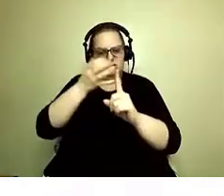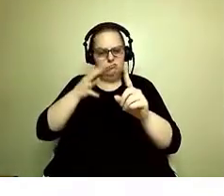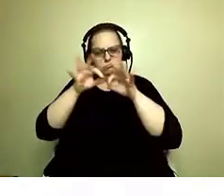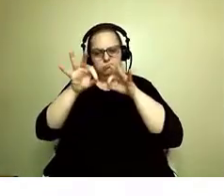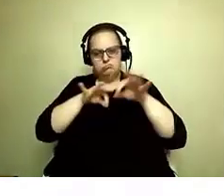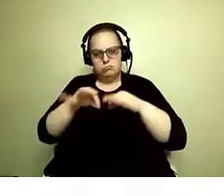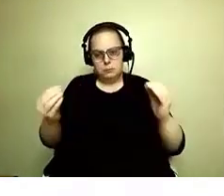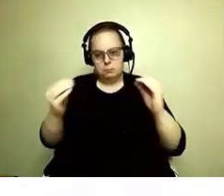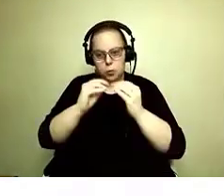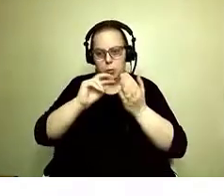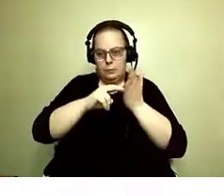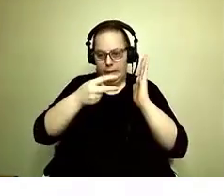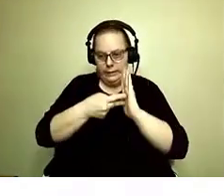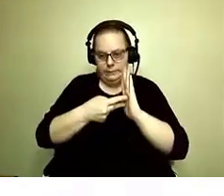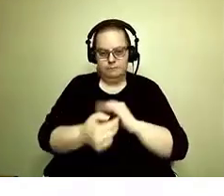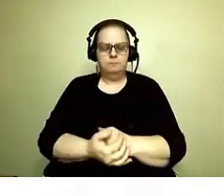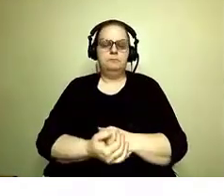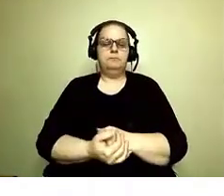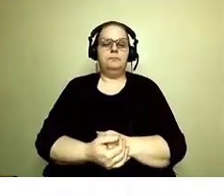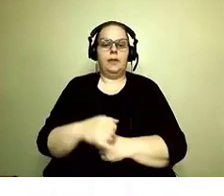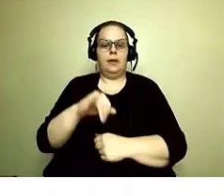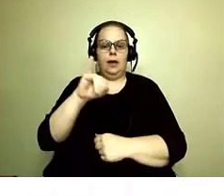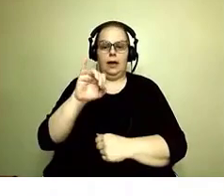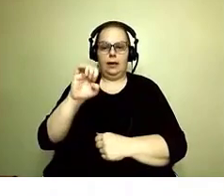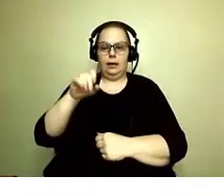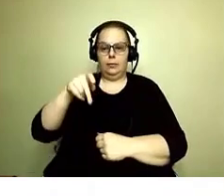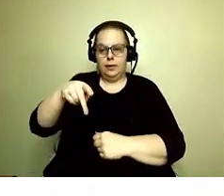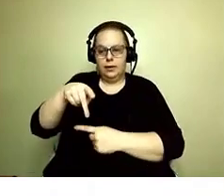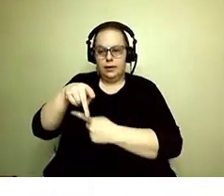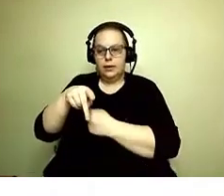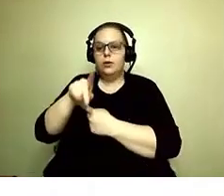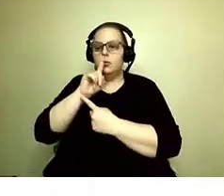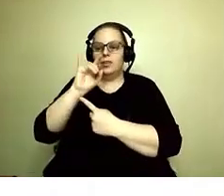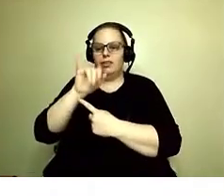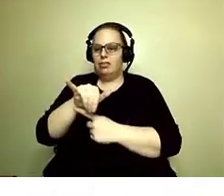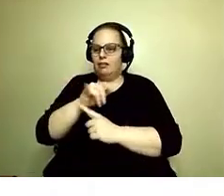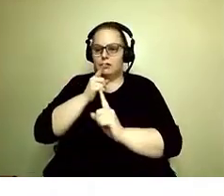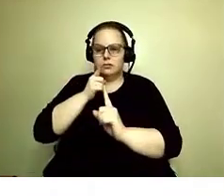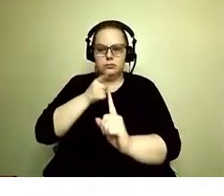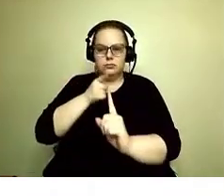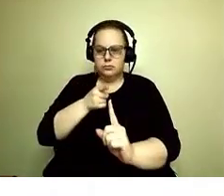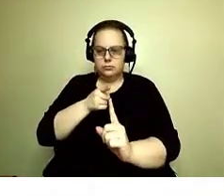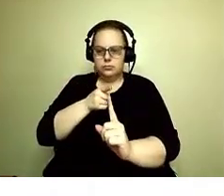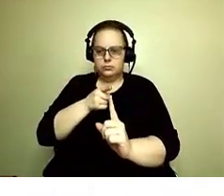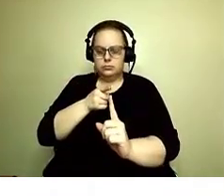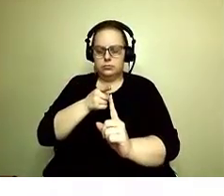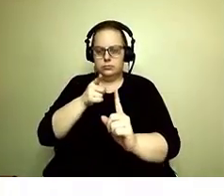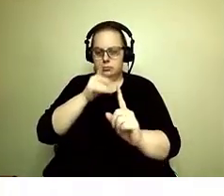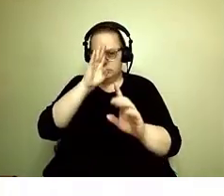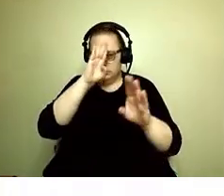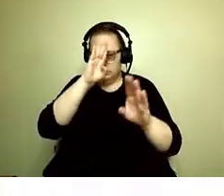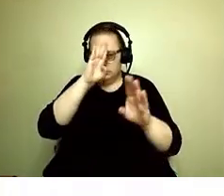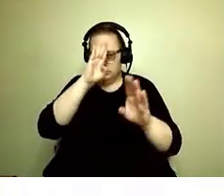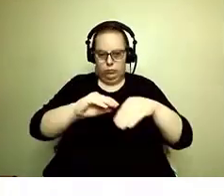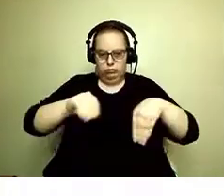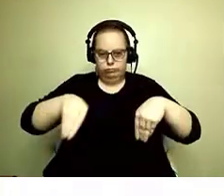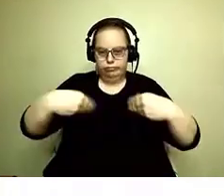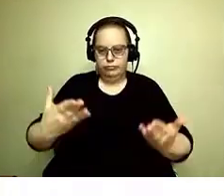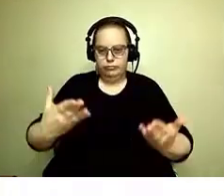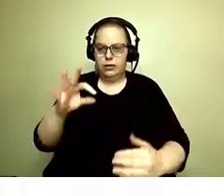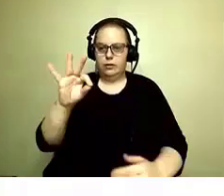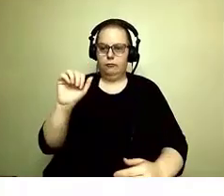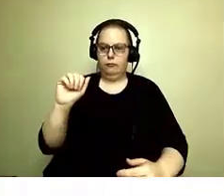the IEP is really sort of the heart of providing a free and appropriate